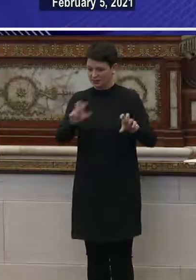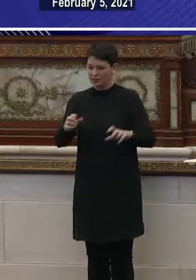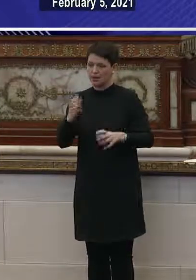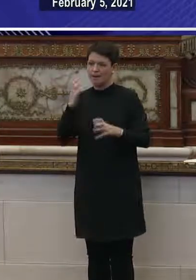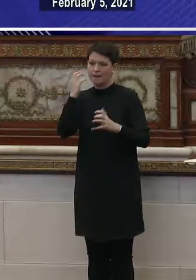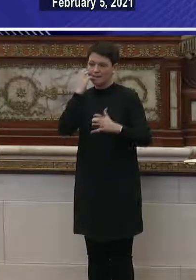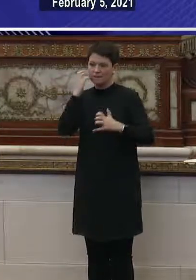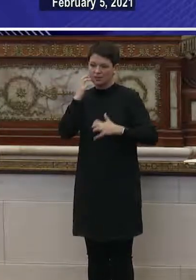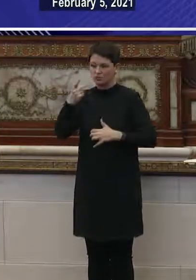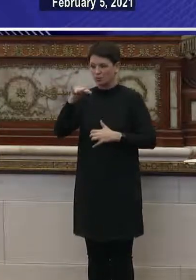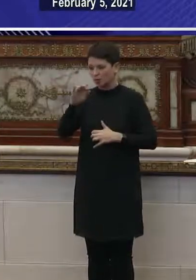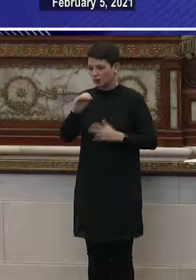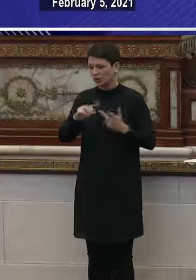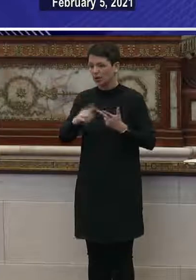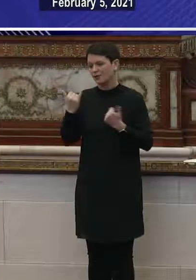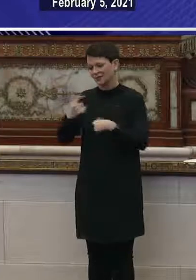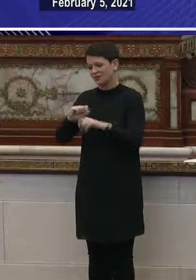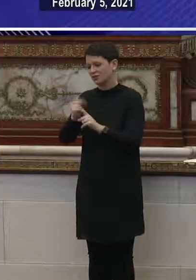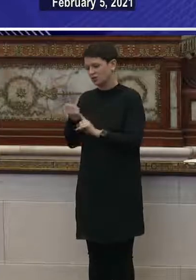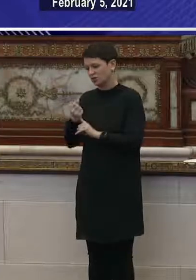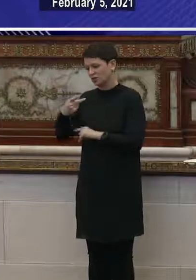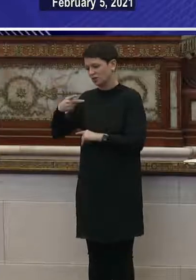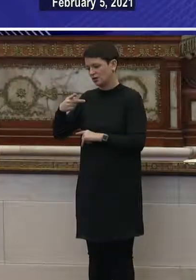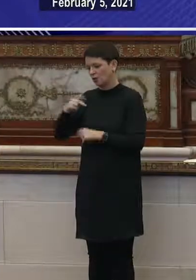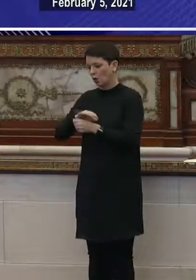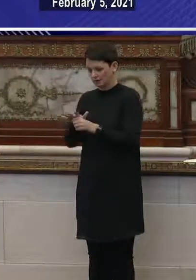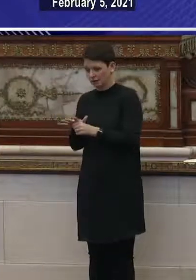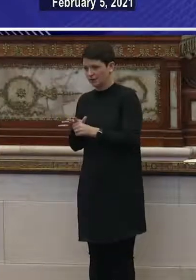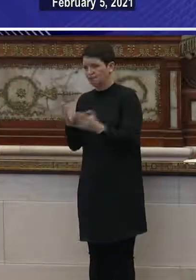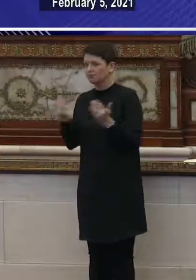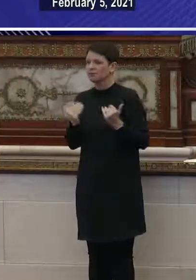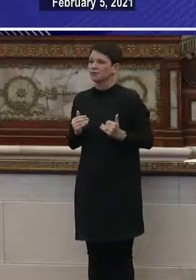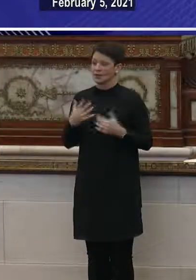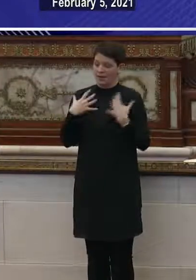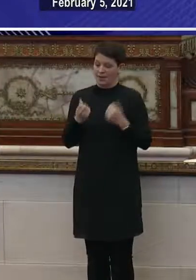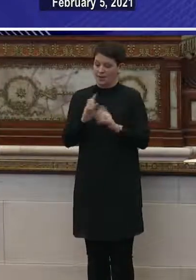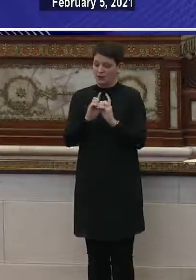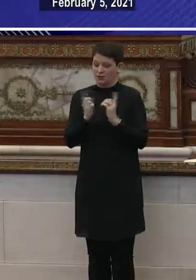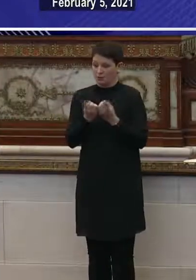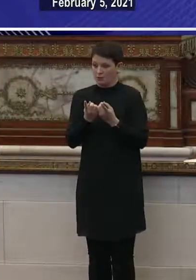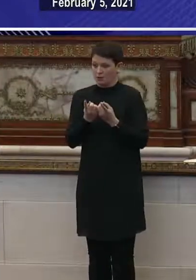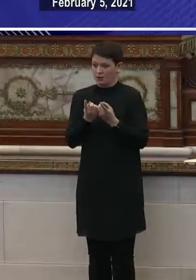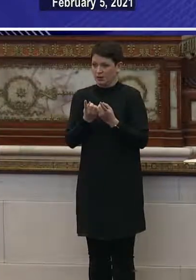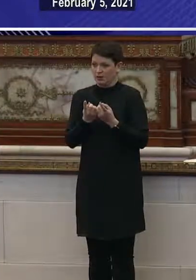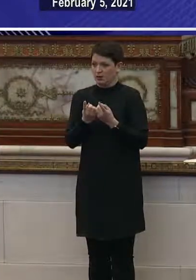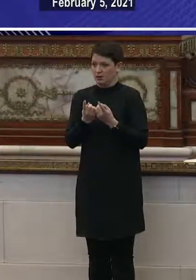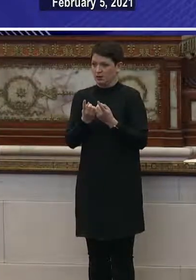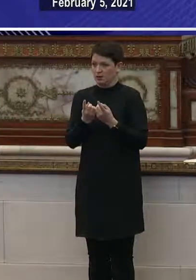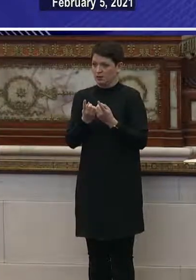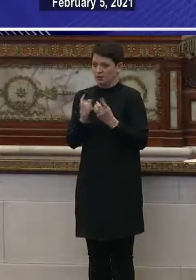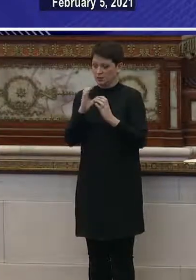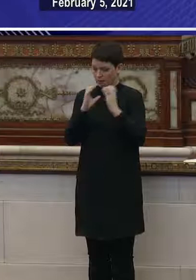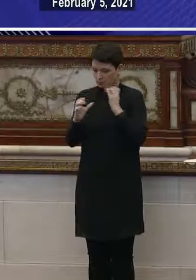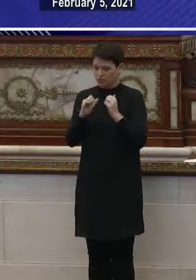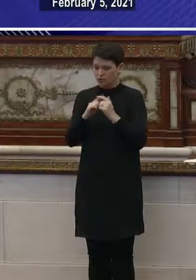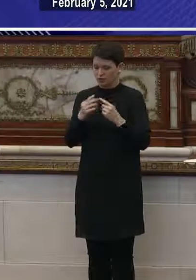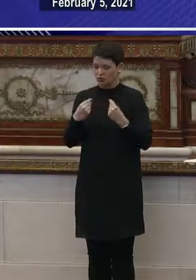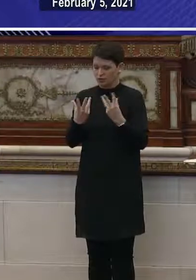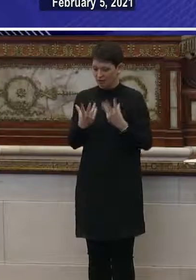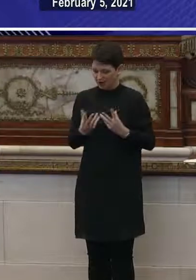polio vaccine, or in this case, COVID vaccine. Then the health department communicates to providers who are interested in receiving